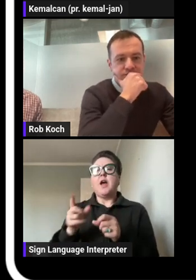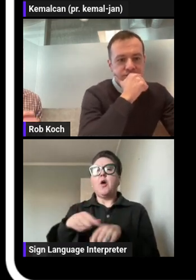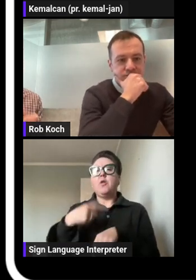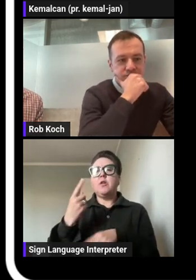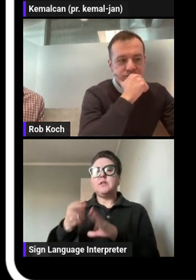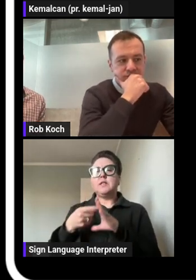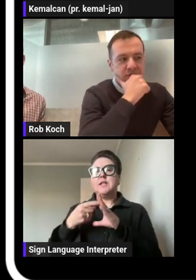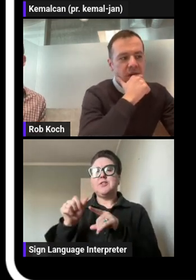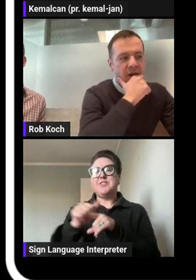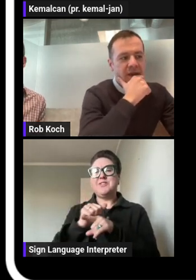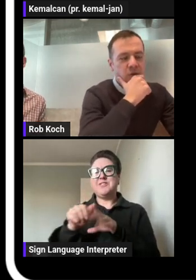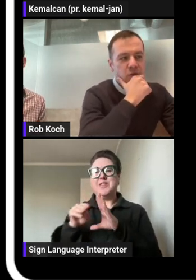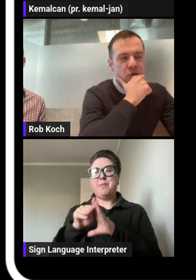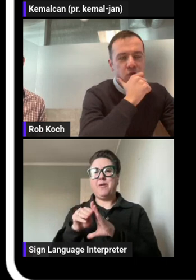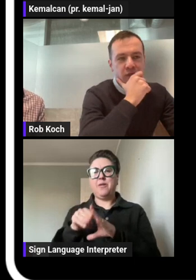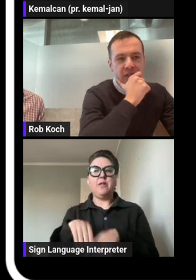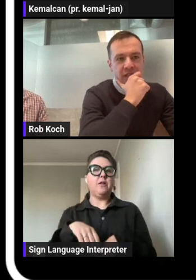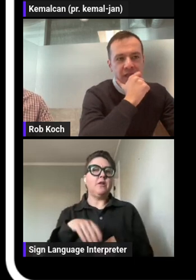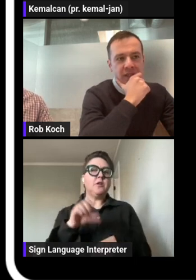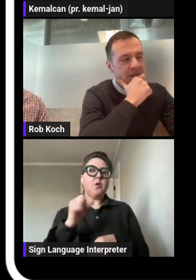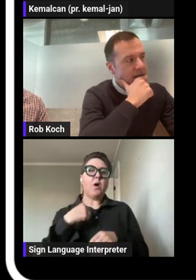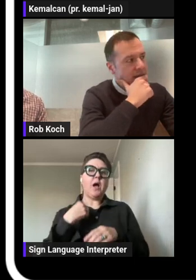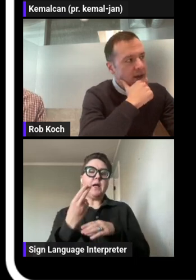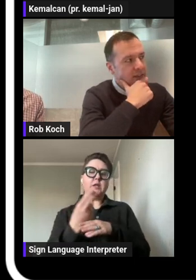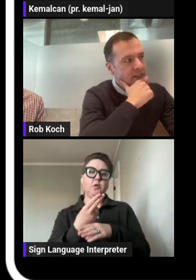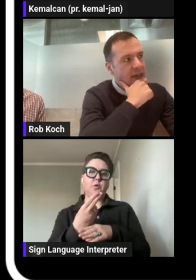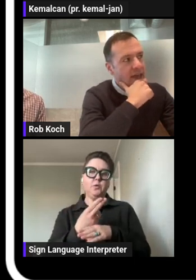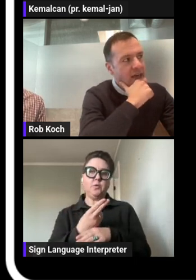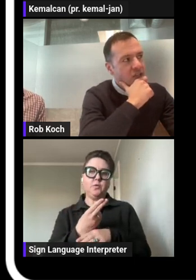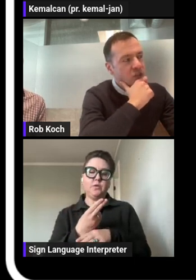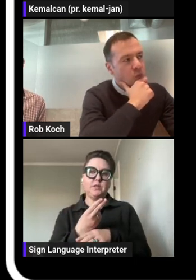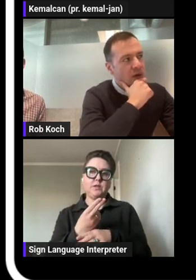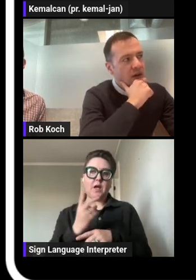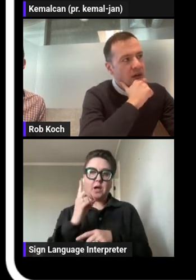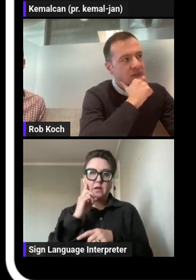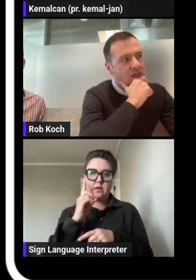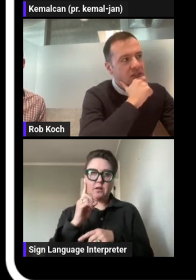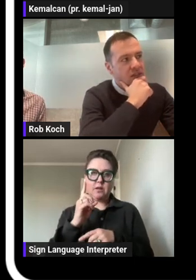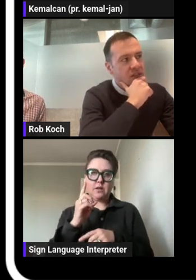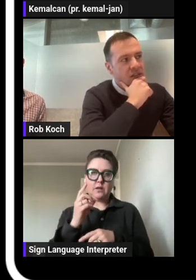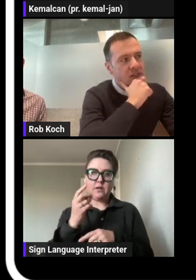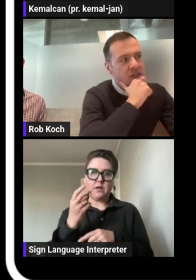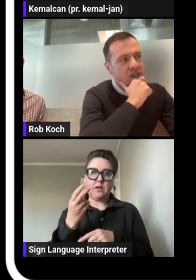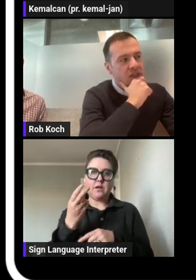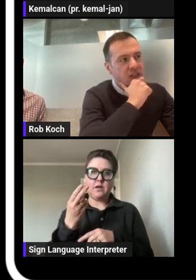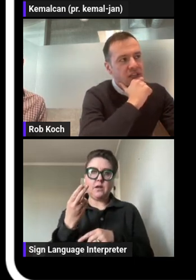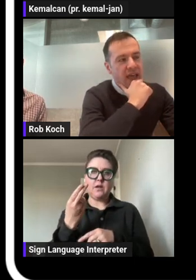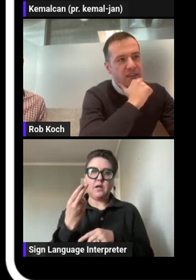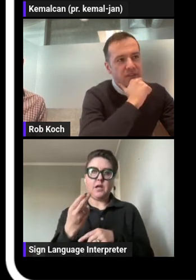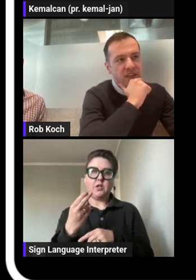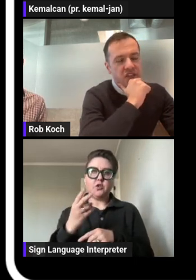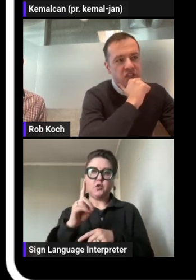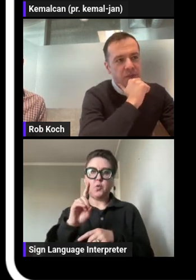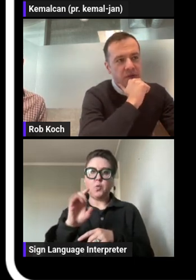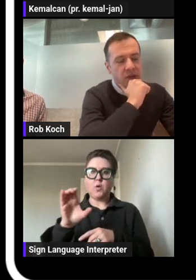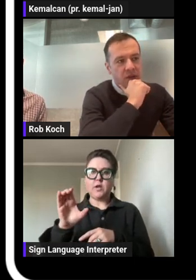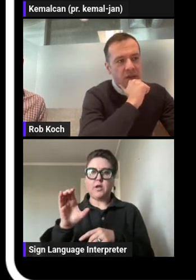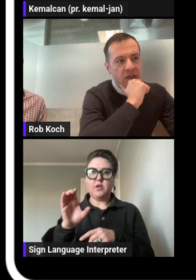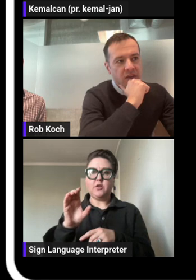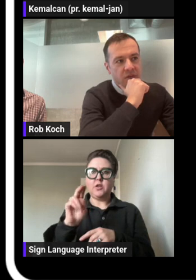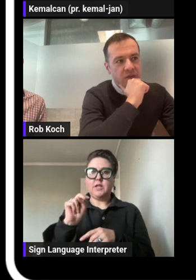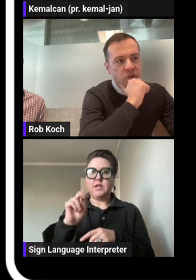model? I used, I think, H100 NVIDIA